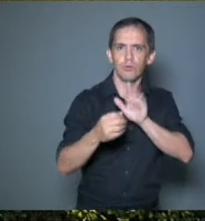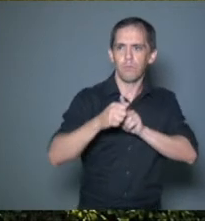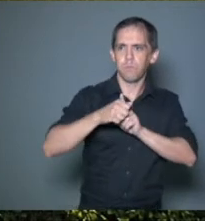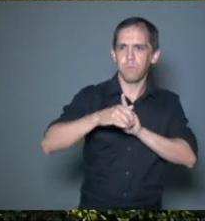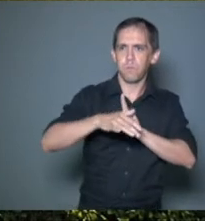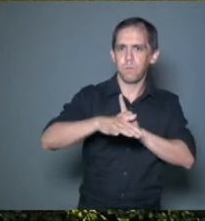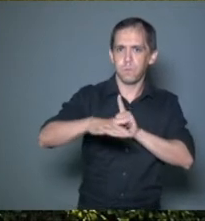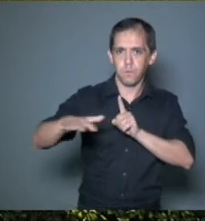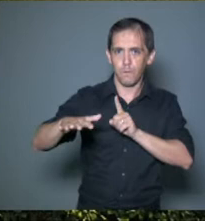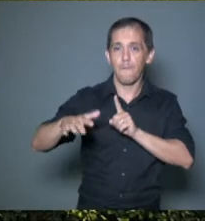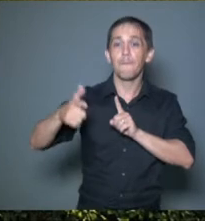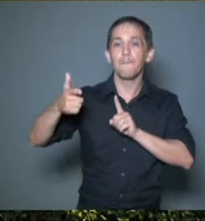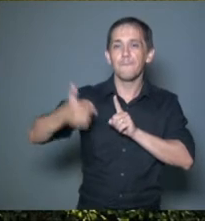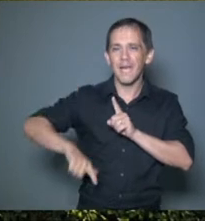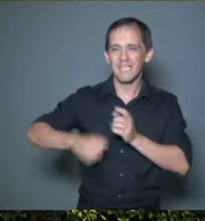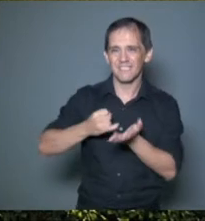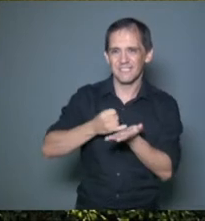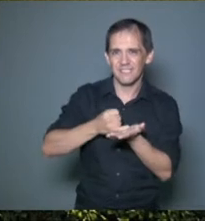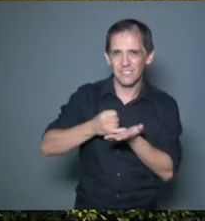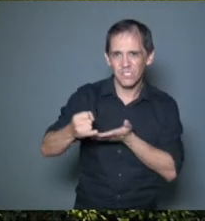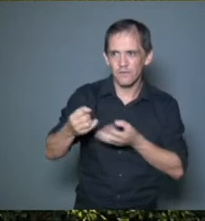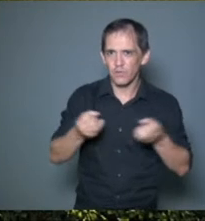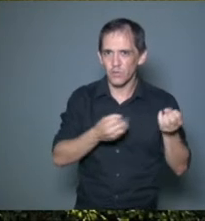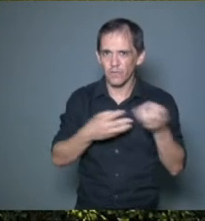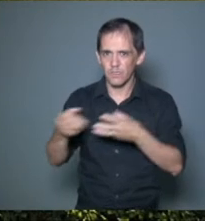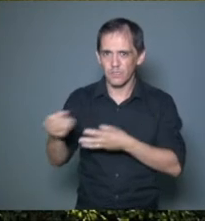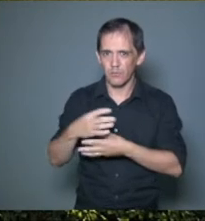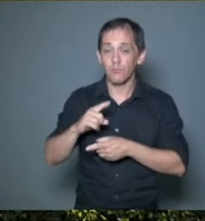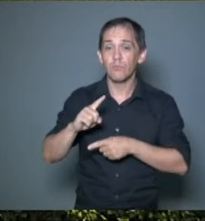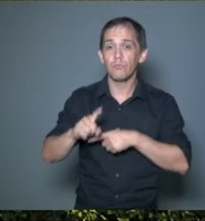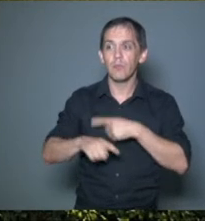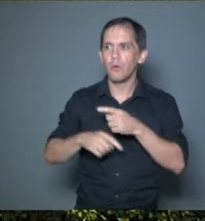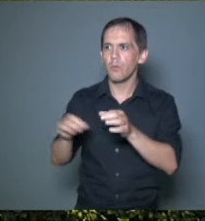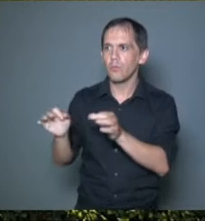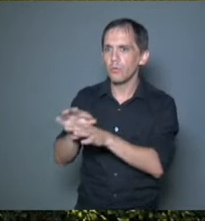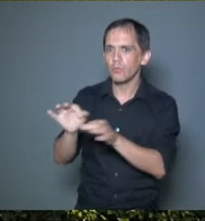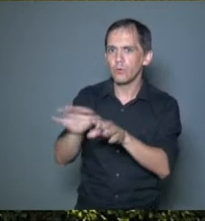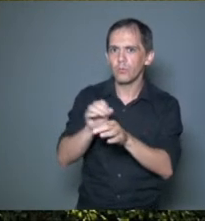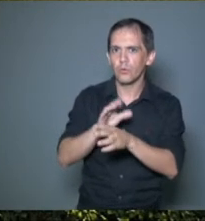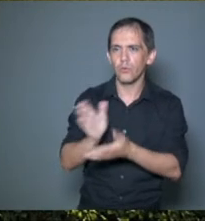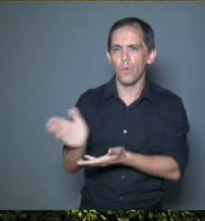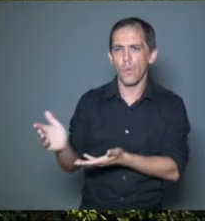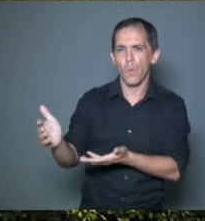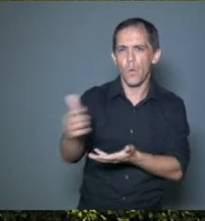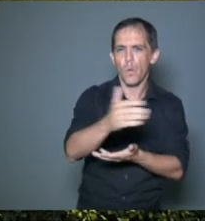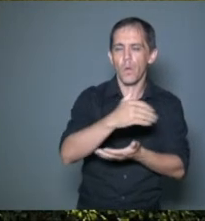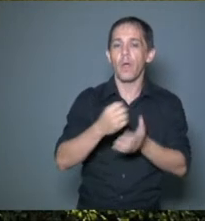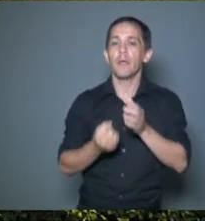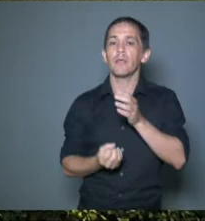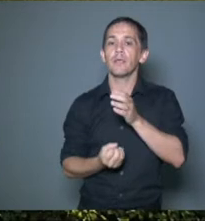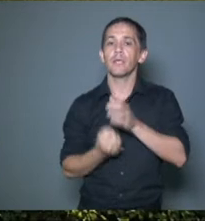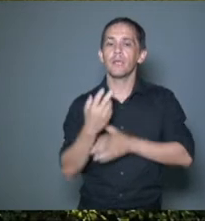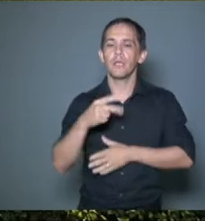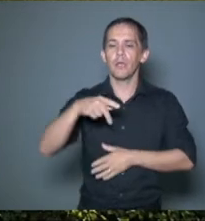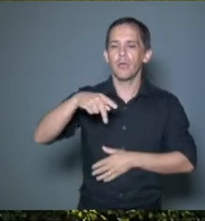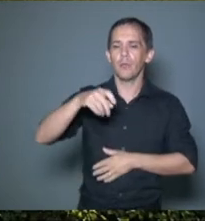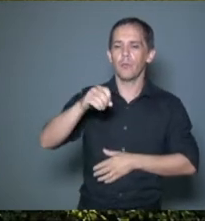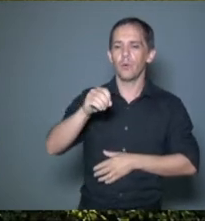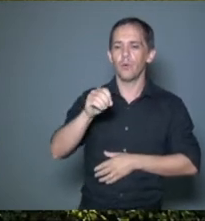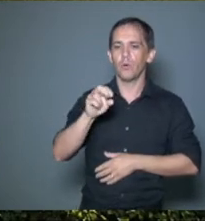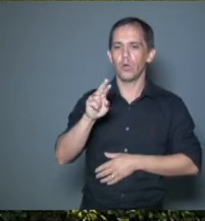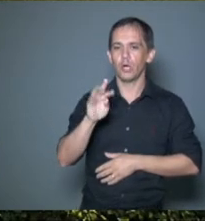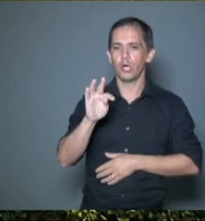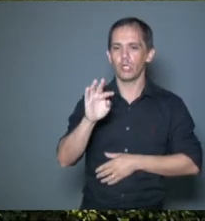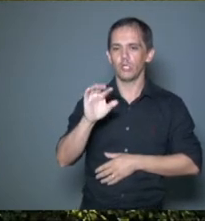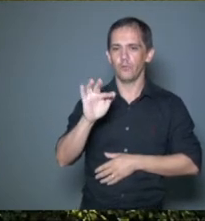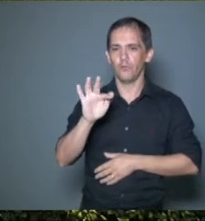So we've been increasing the number of innovation initiatives, and we started to work with an idea of an innovation portfolio.